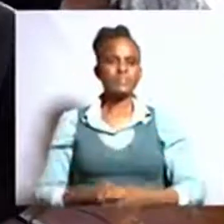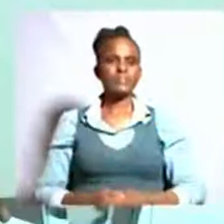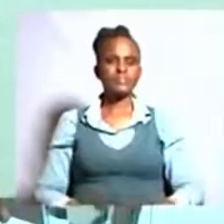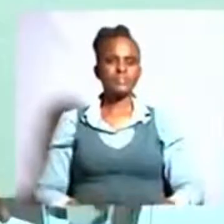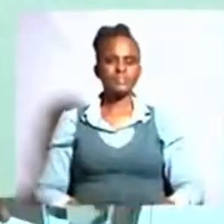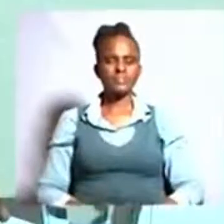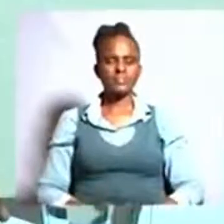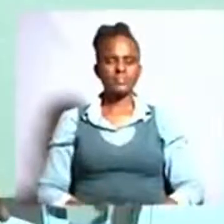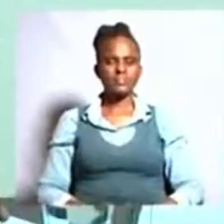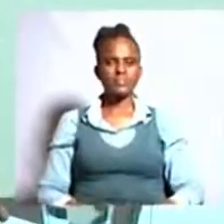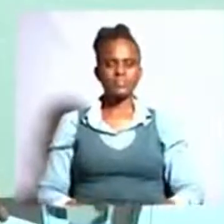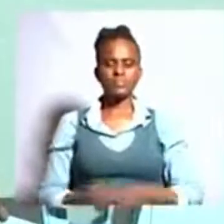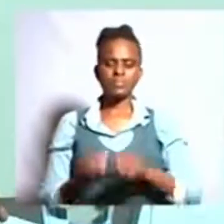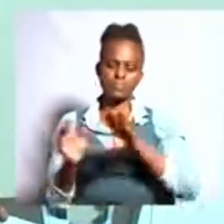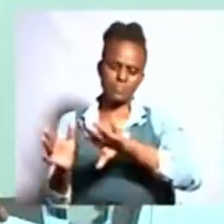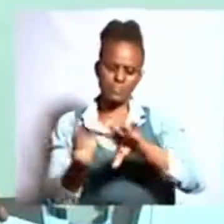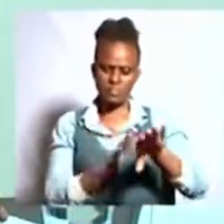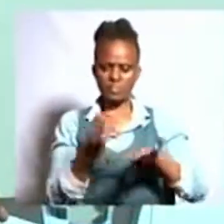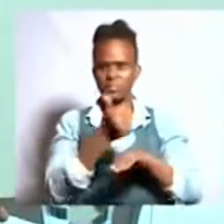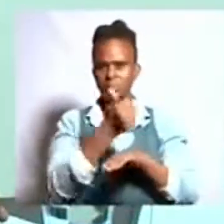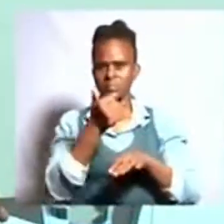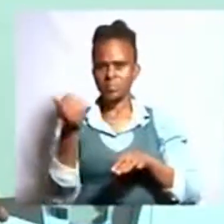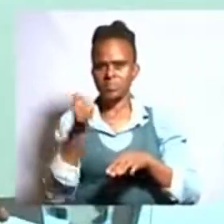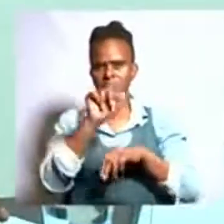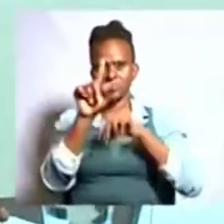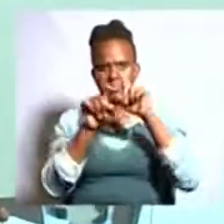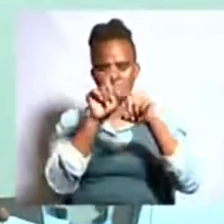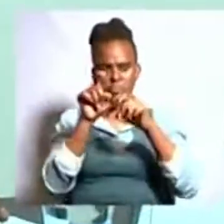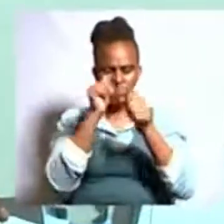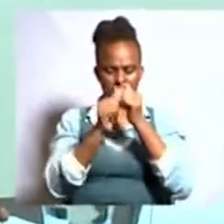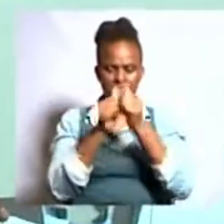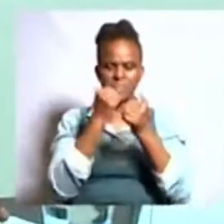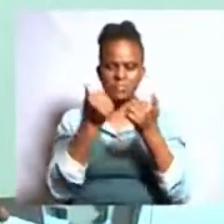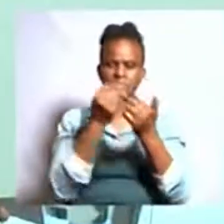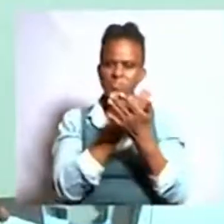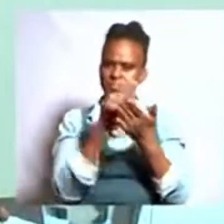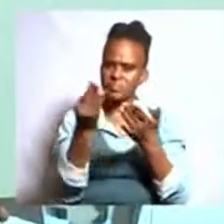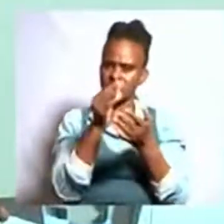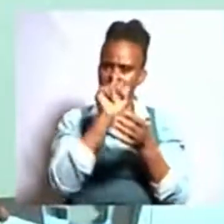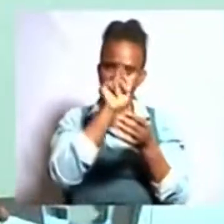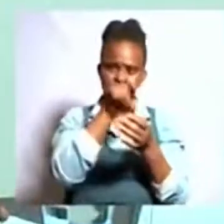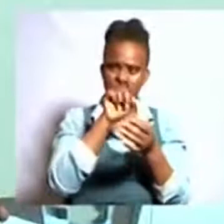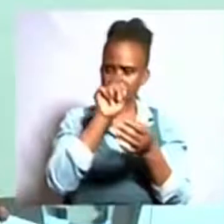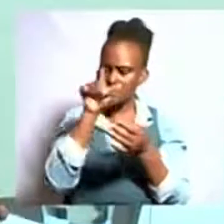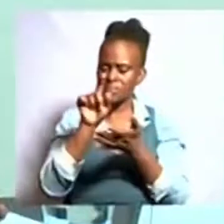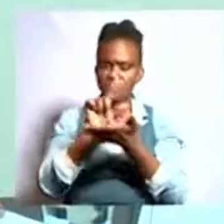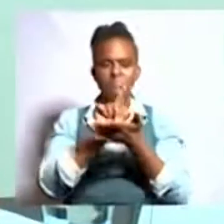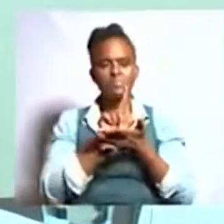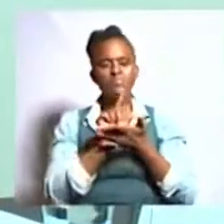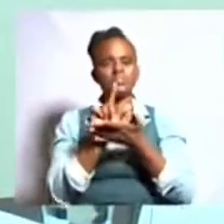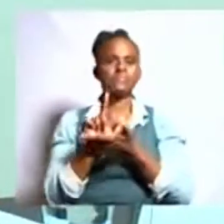And coming to the other question, which is the failure to insure loans.